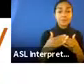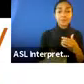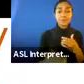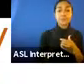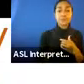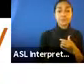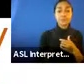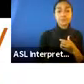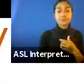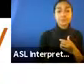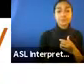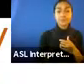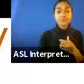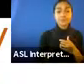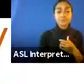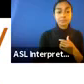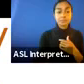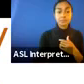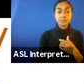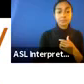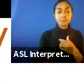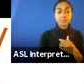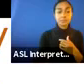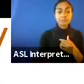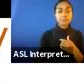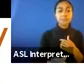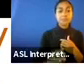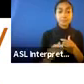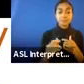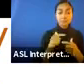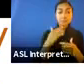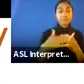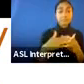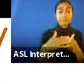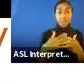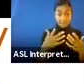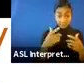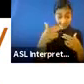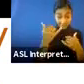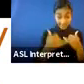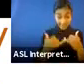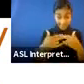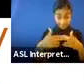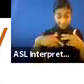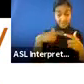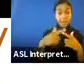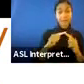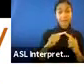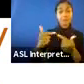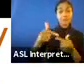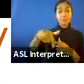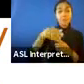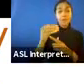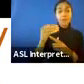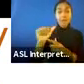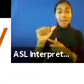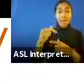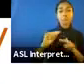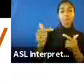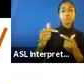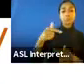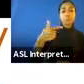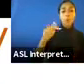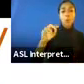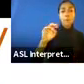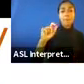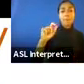Q&A. And I'll hand it to you, Gopal. Great. I'm just going to offer a quick little